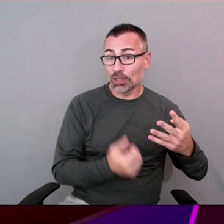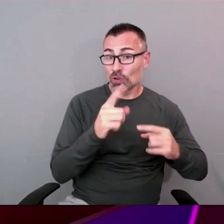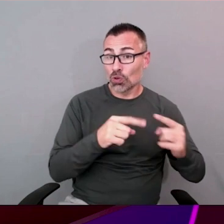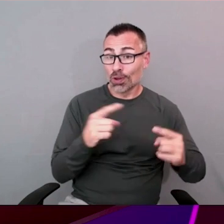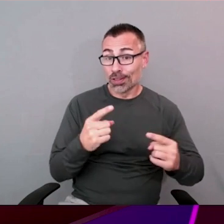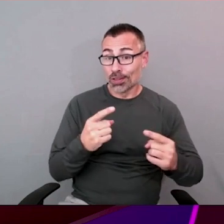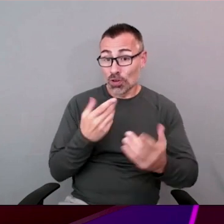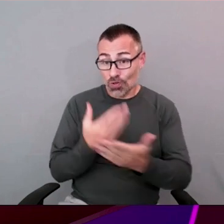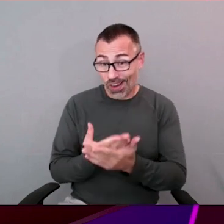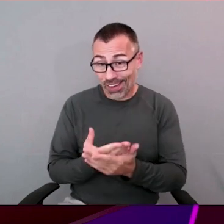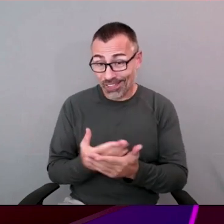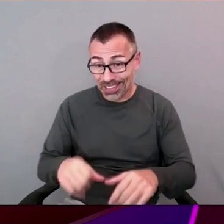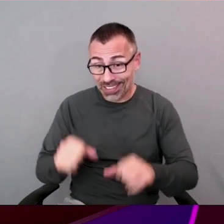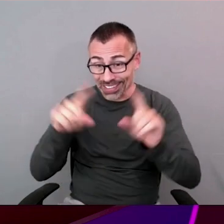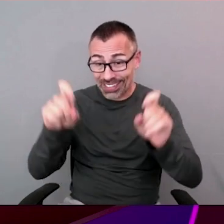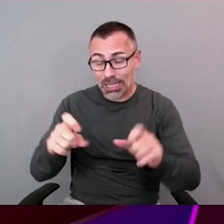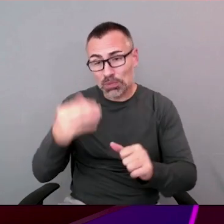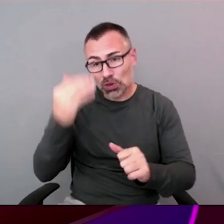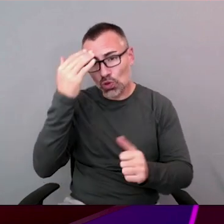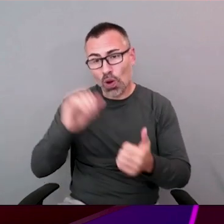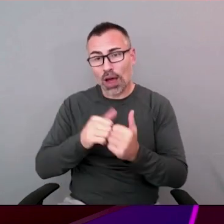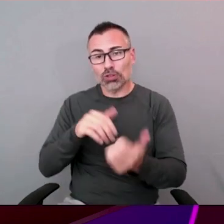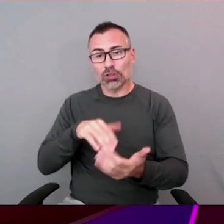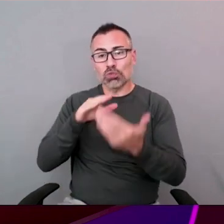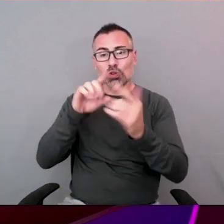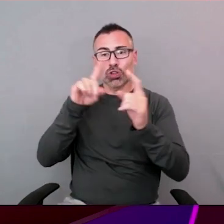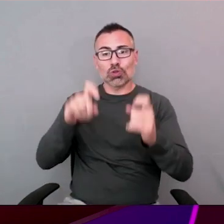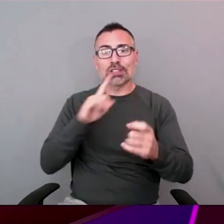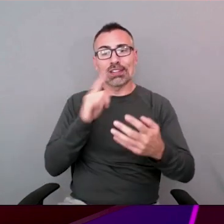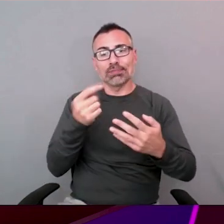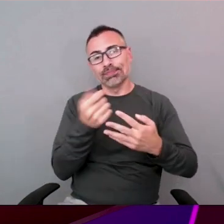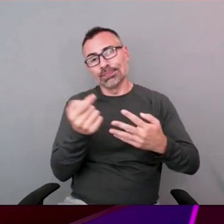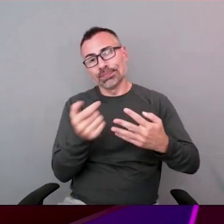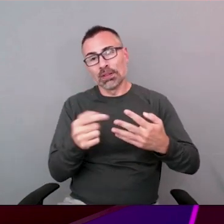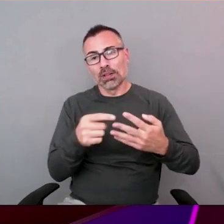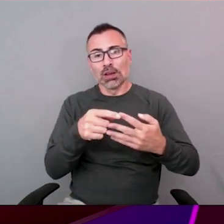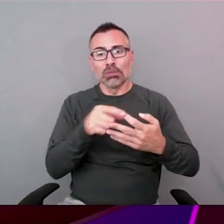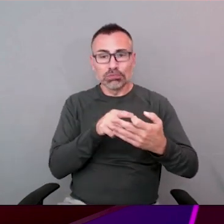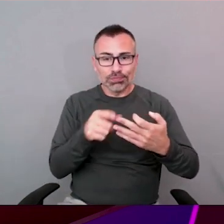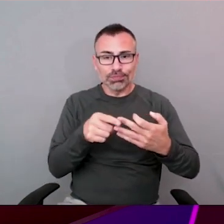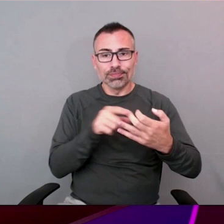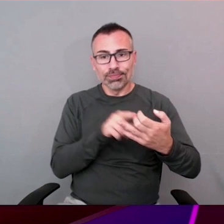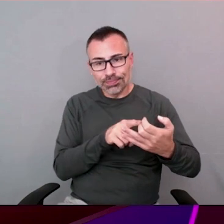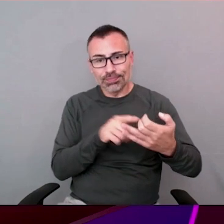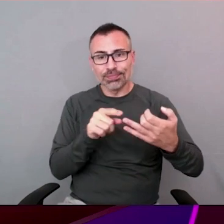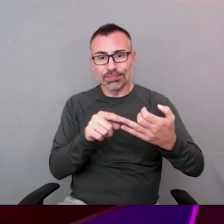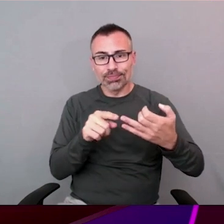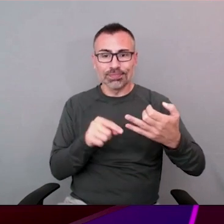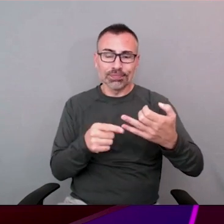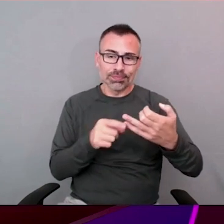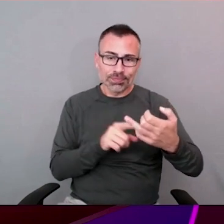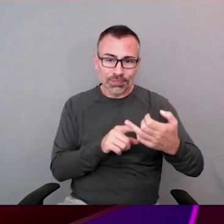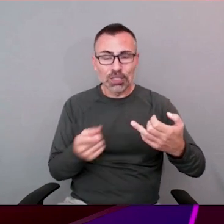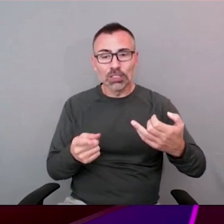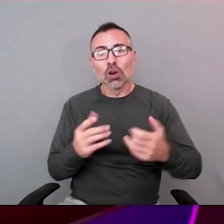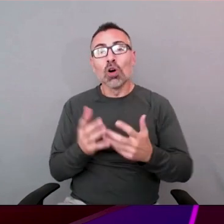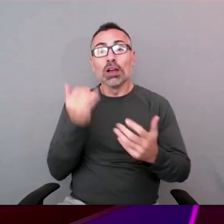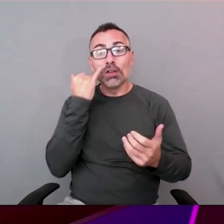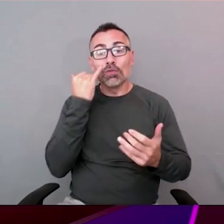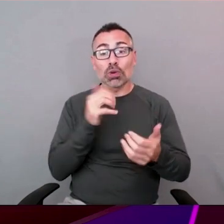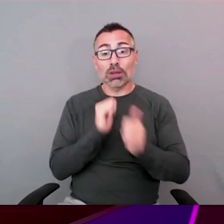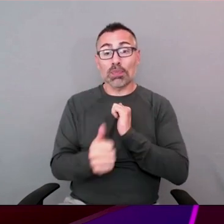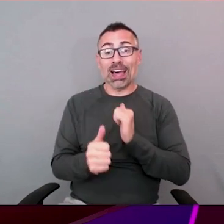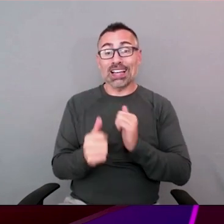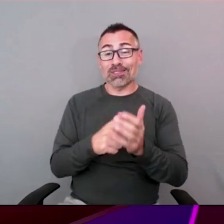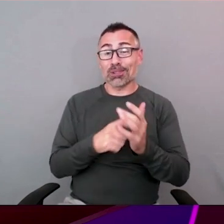these questions and go through that process of elimination. I mean, the passing score for this exam is about a 720, right? Yeah. So it's like a